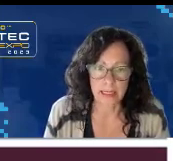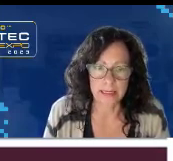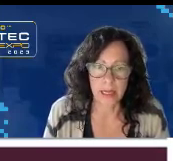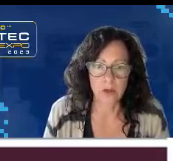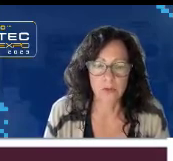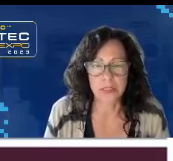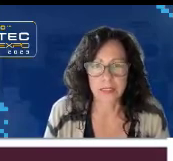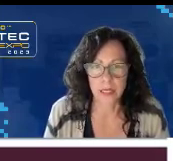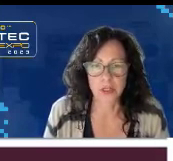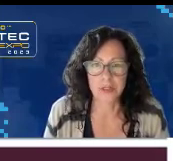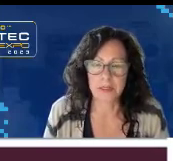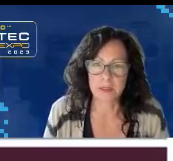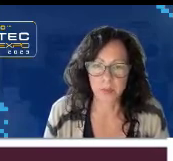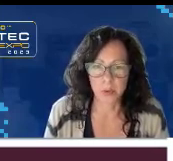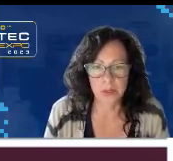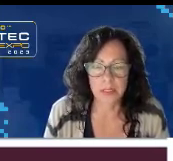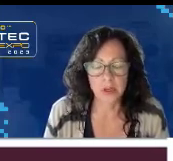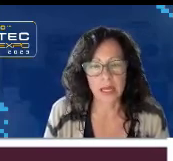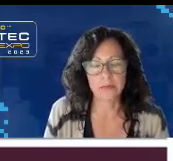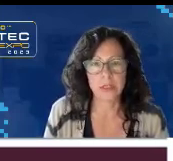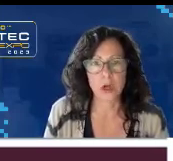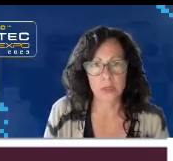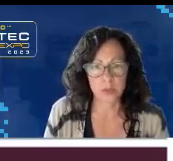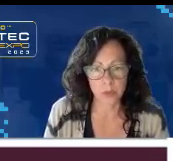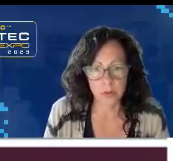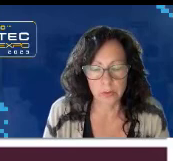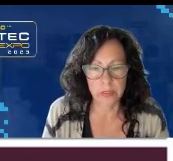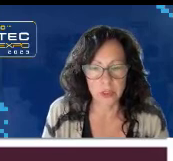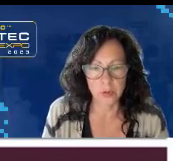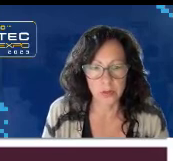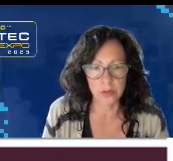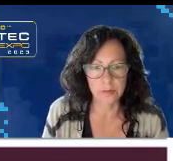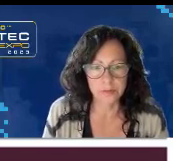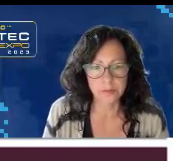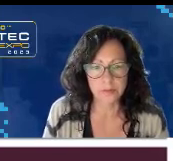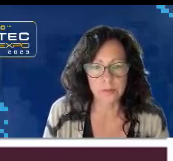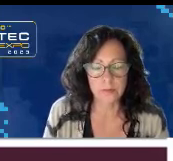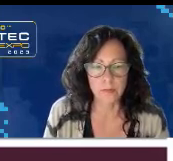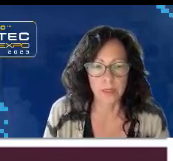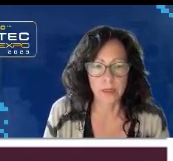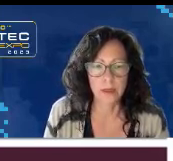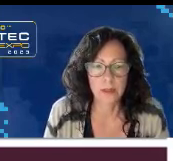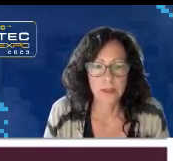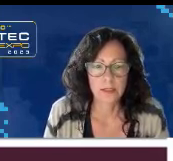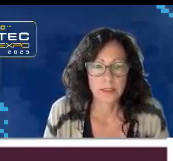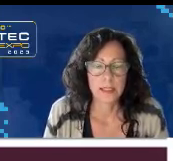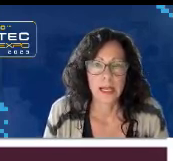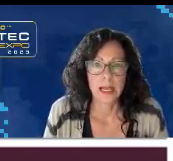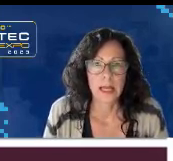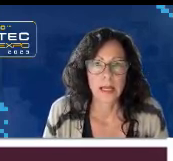in ASL for discussions and support and not having to always work through an interpreter.